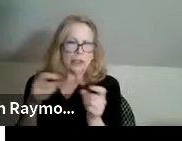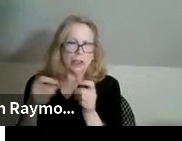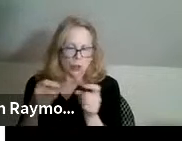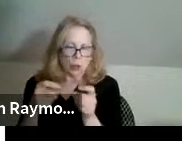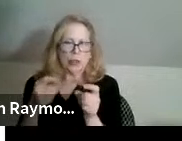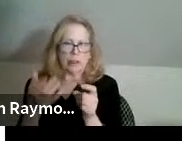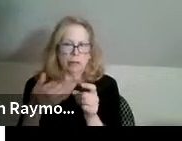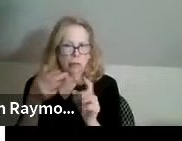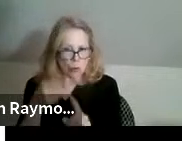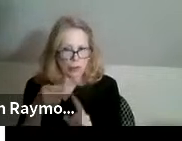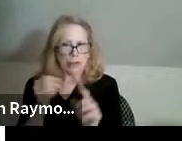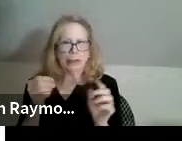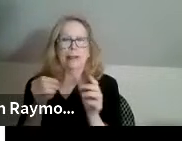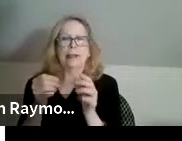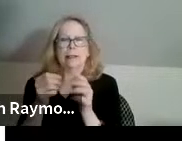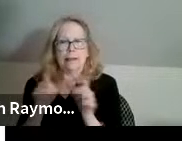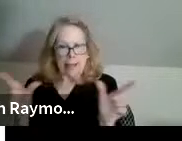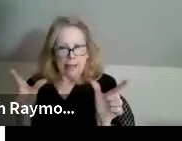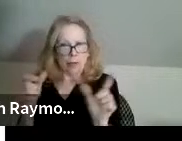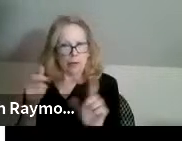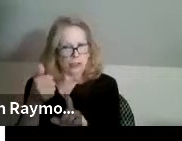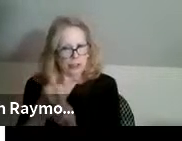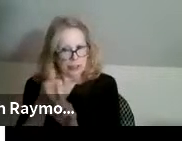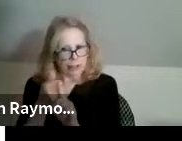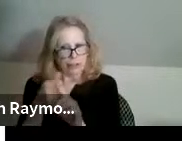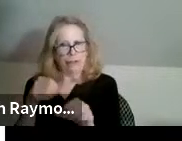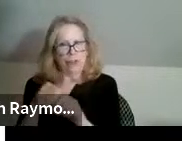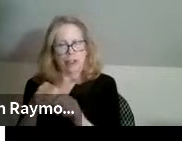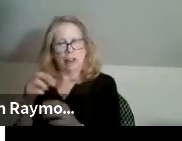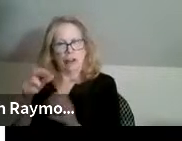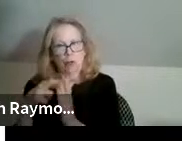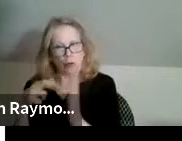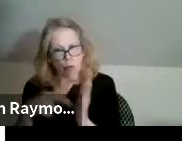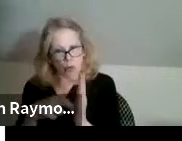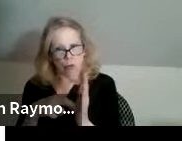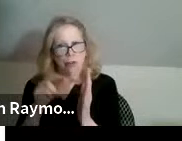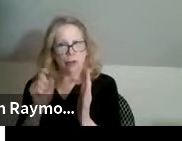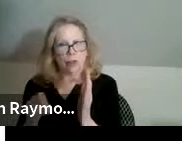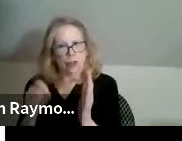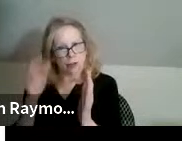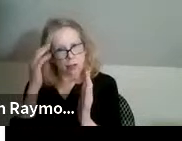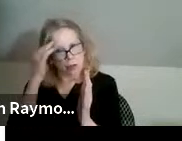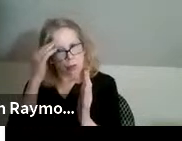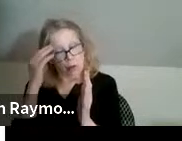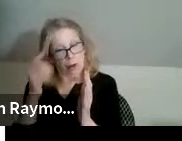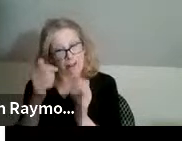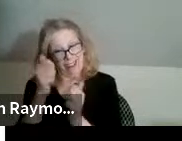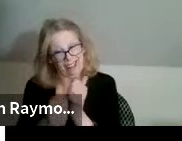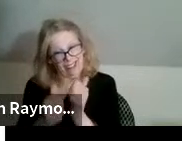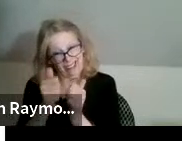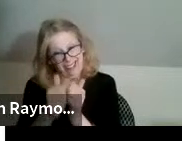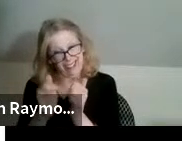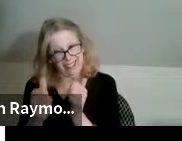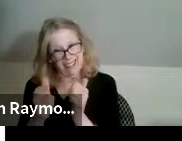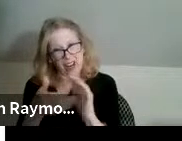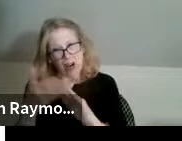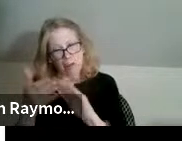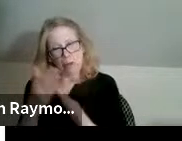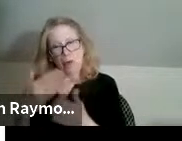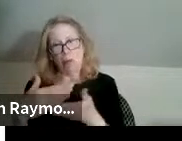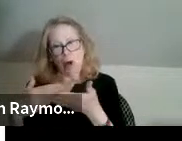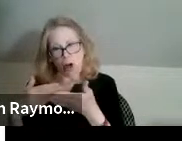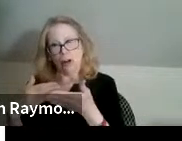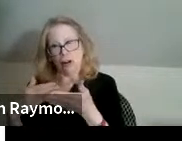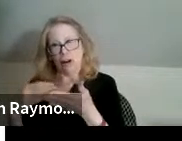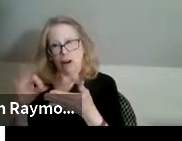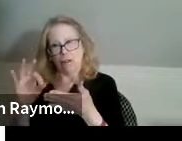of the provision itself. But what we need to be aware of is that each of the operable parts